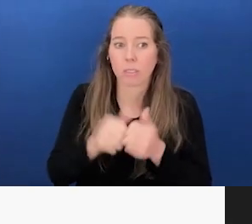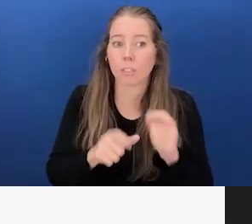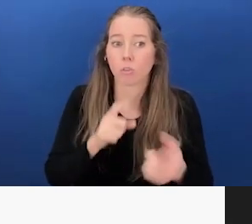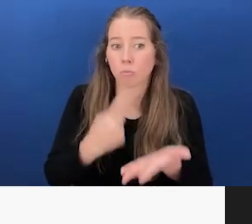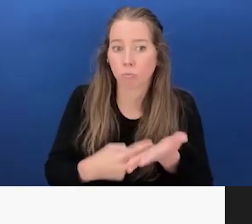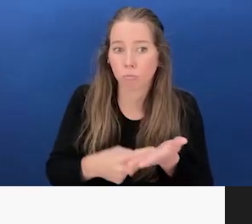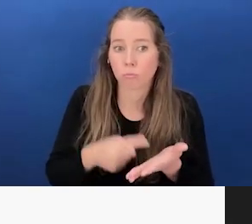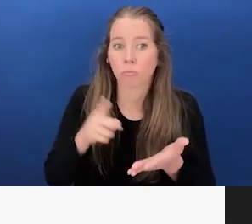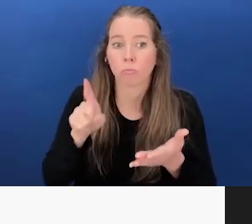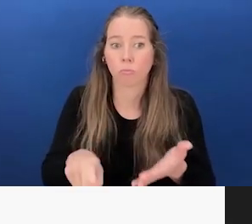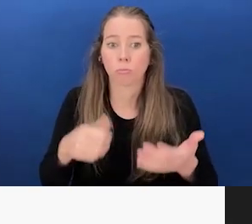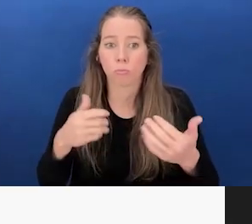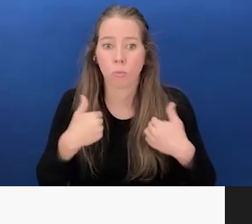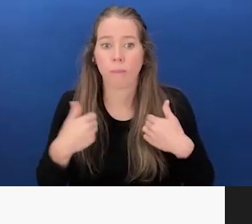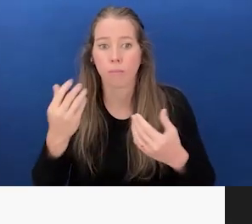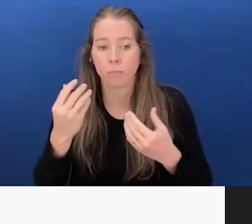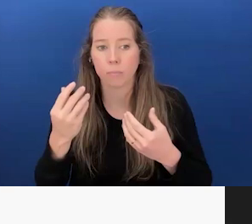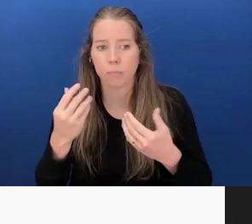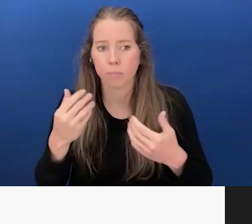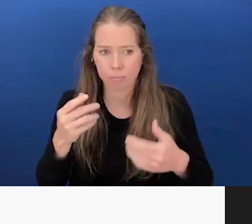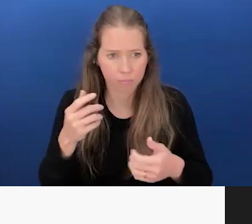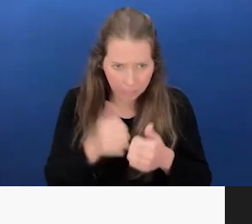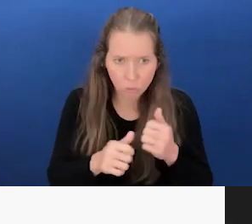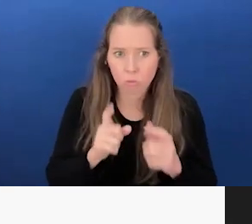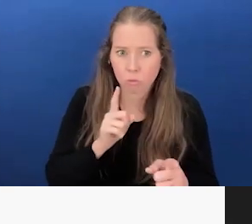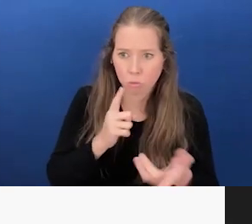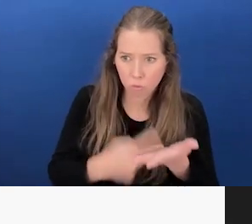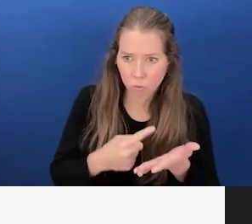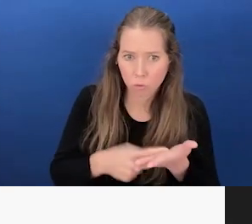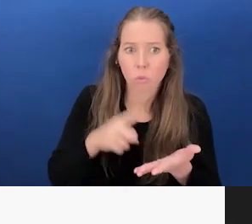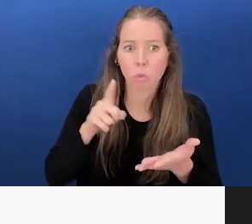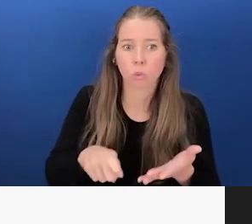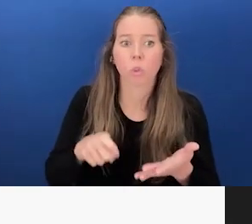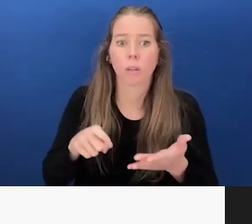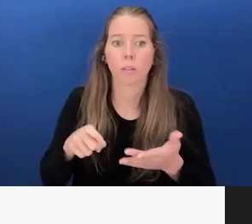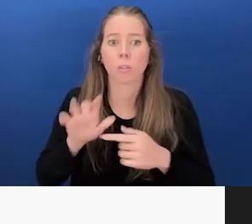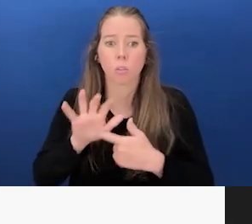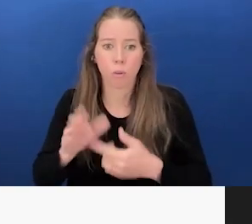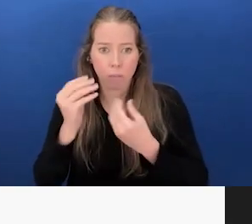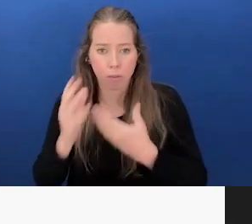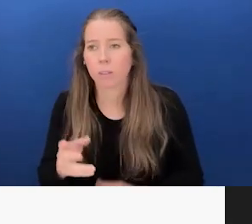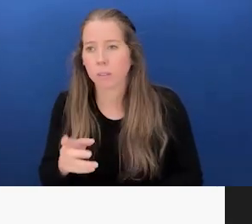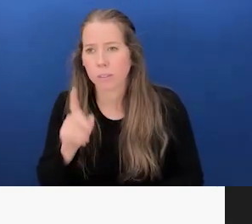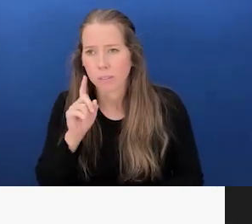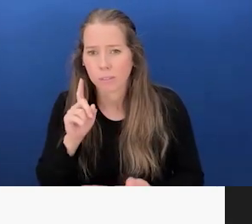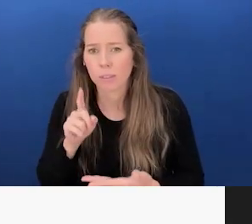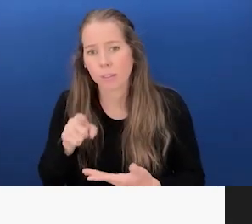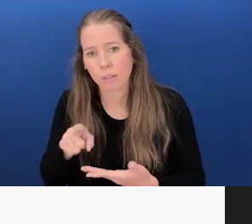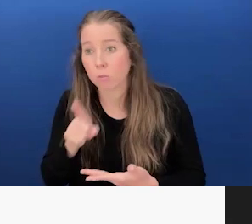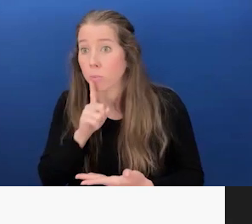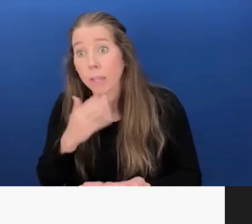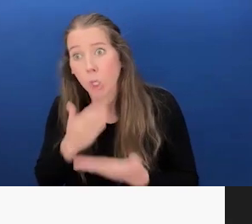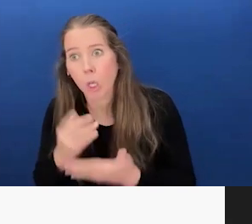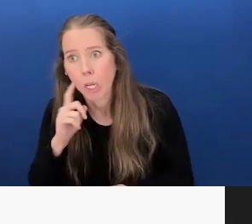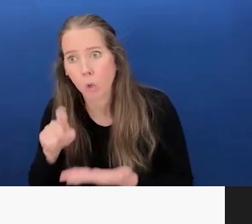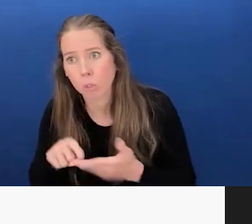be returned. Each discussion should be returned as information. See, it's really good at knowing what words I missed in my